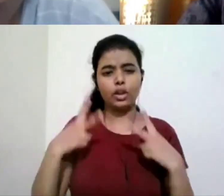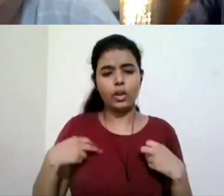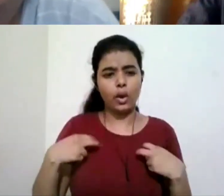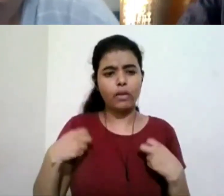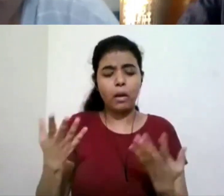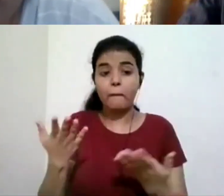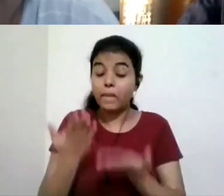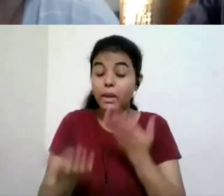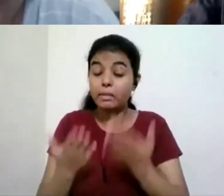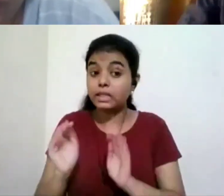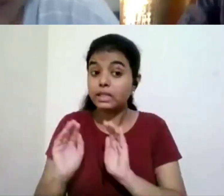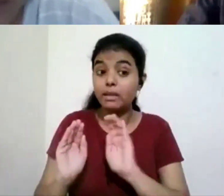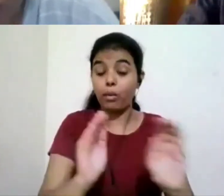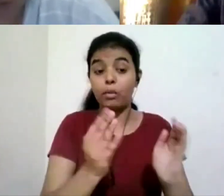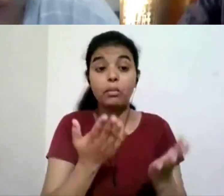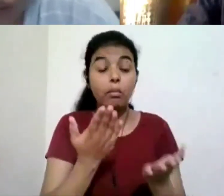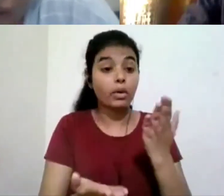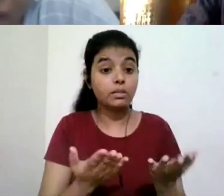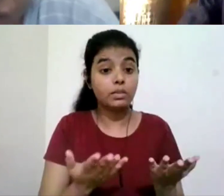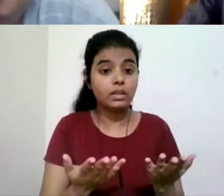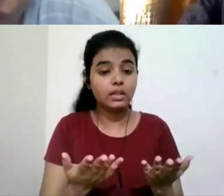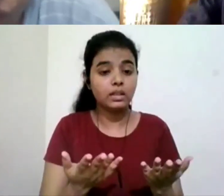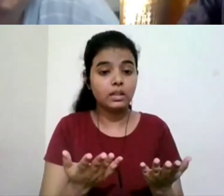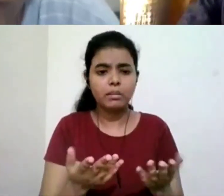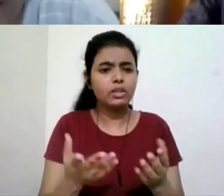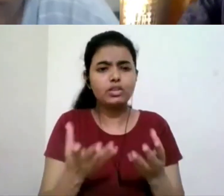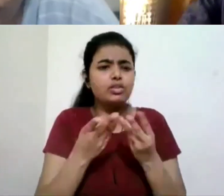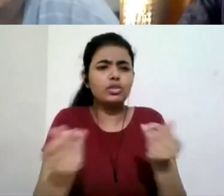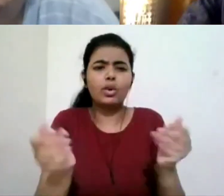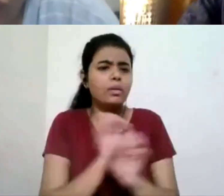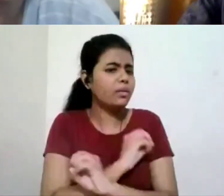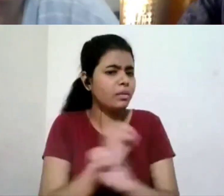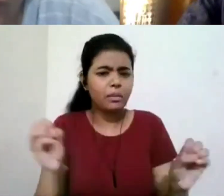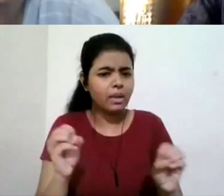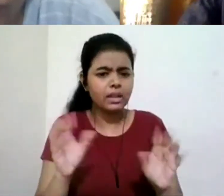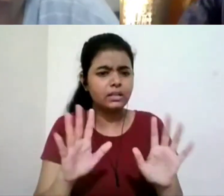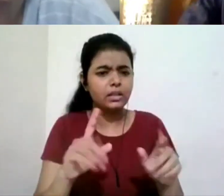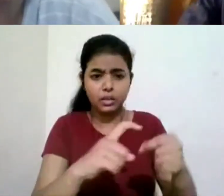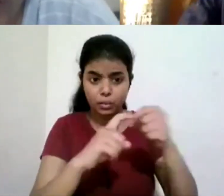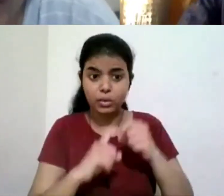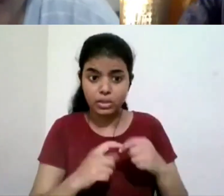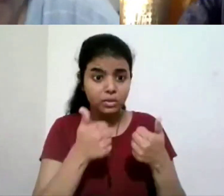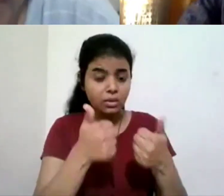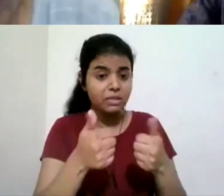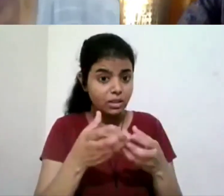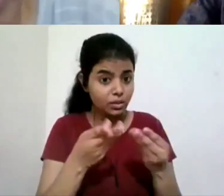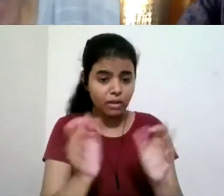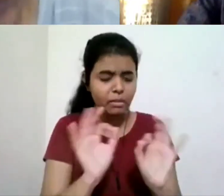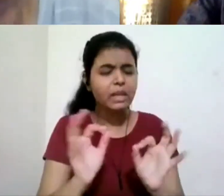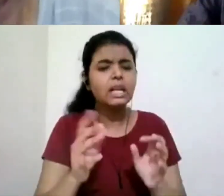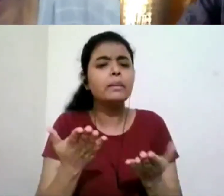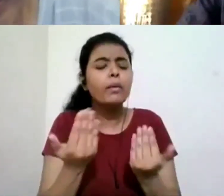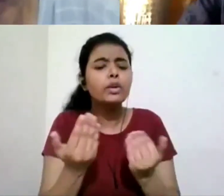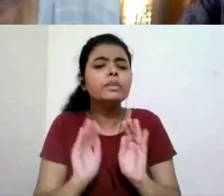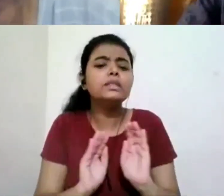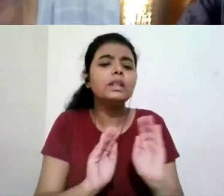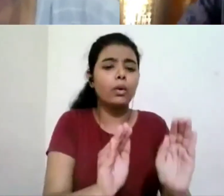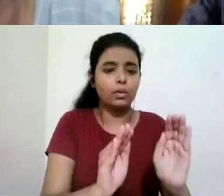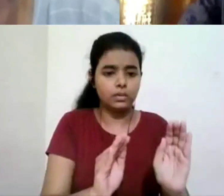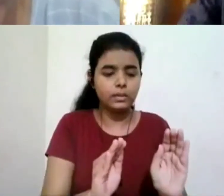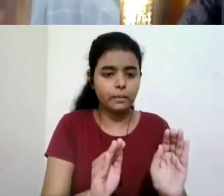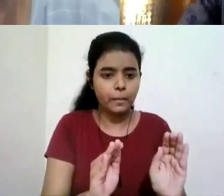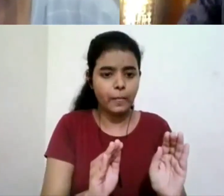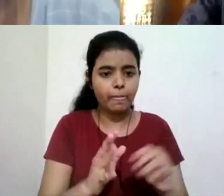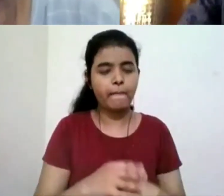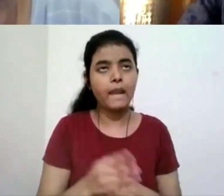for help, it might be worthwhile. Not that this is a solution to the structural question that you're putting forth, but all of us have to manage with